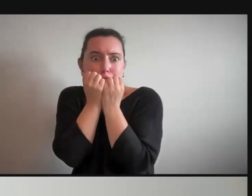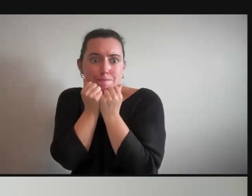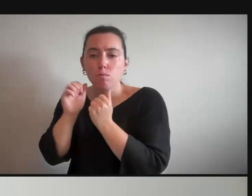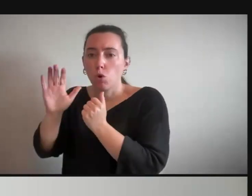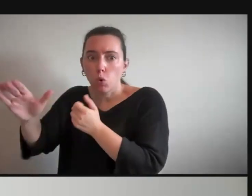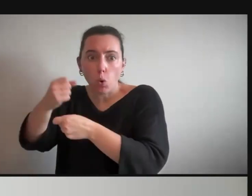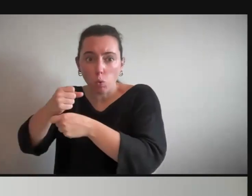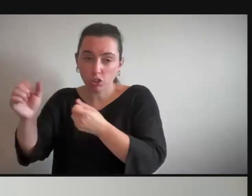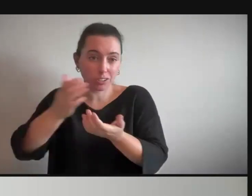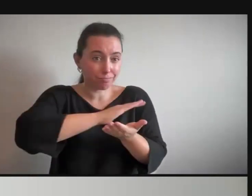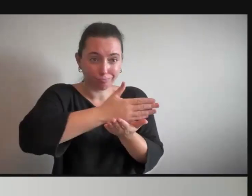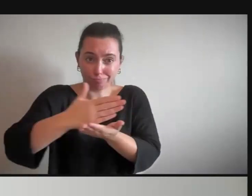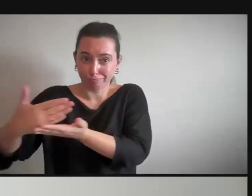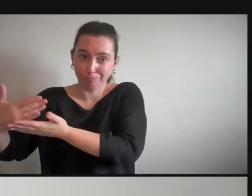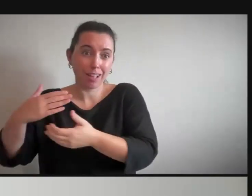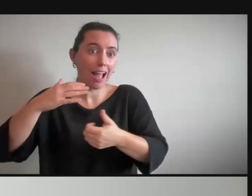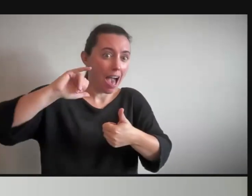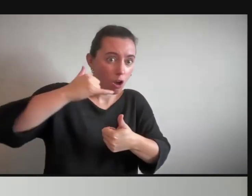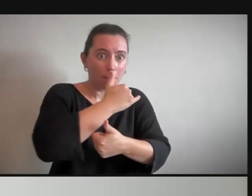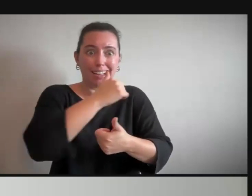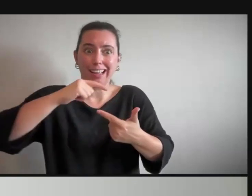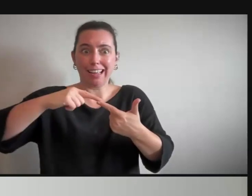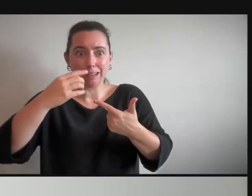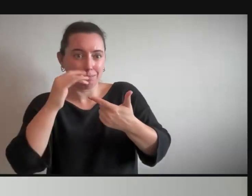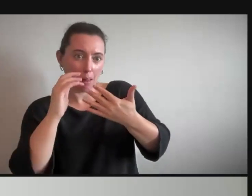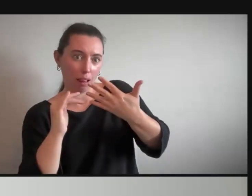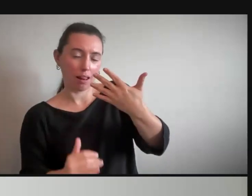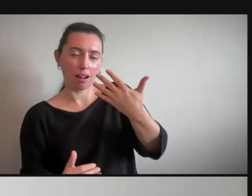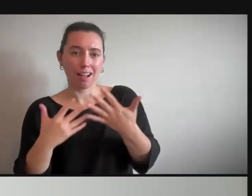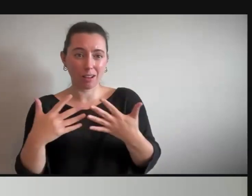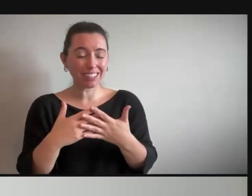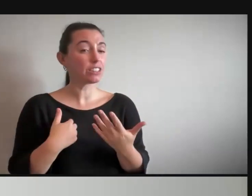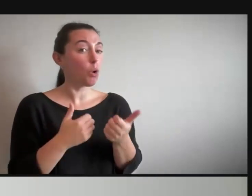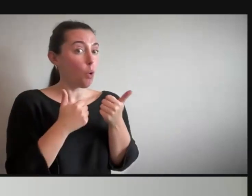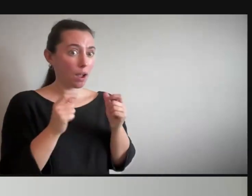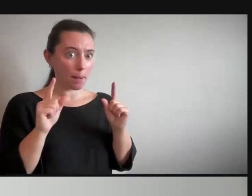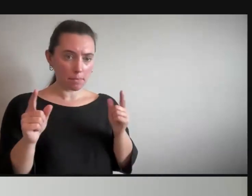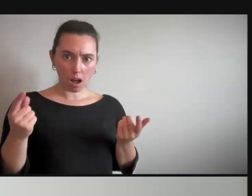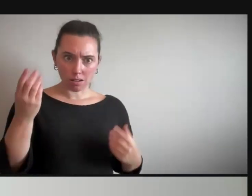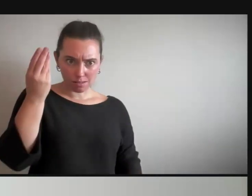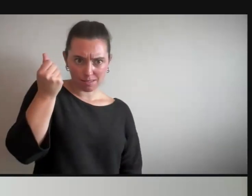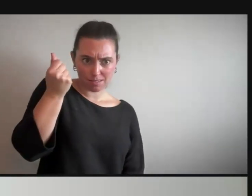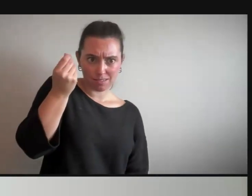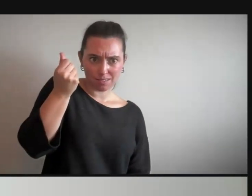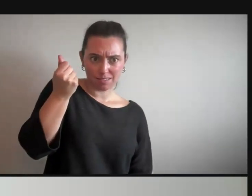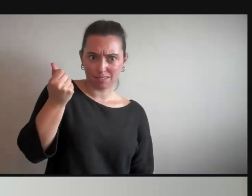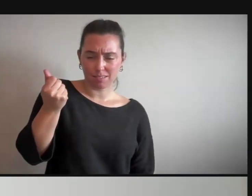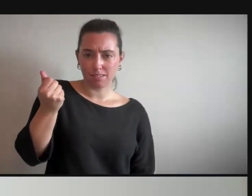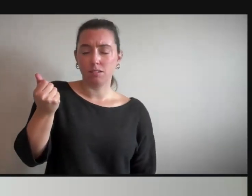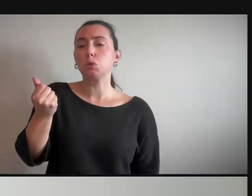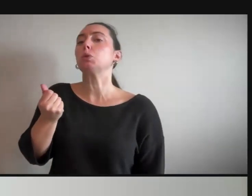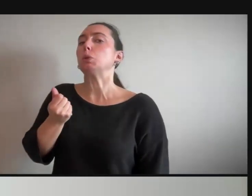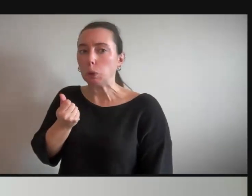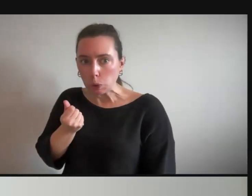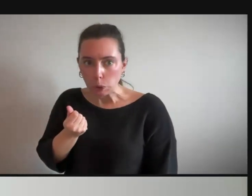Arab, like really. And then he said, okay, it just cost so much money that we said, okay, what we can also do is